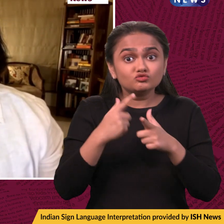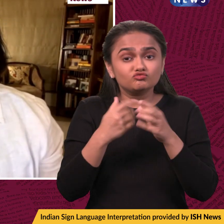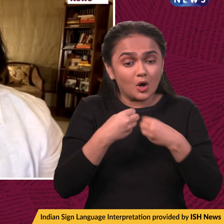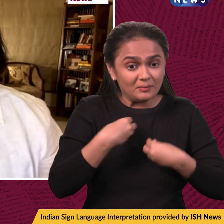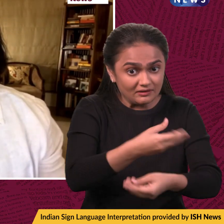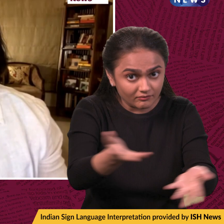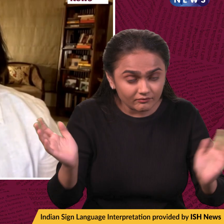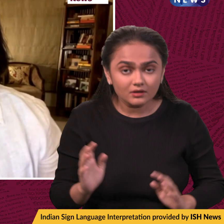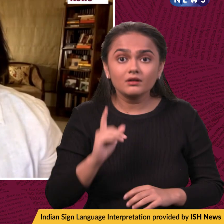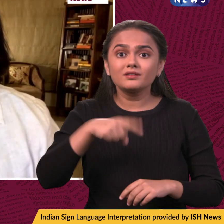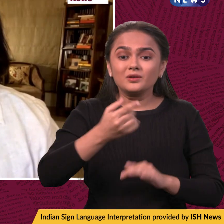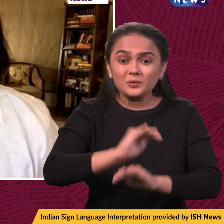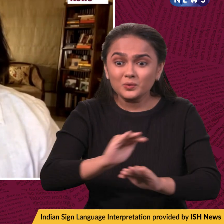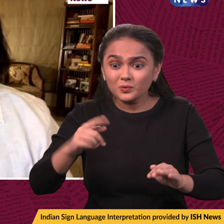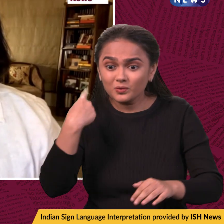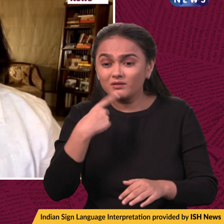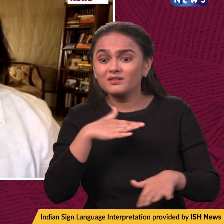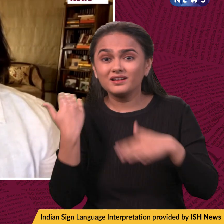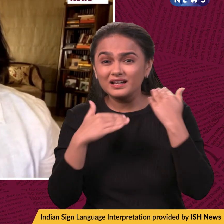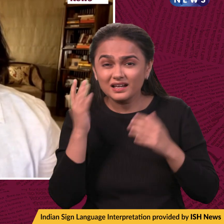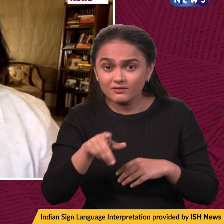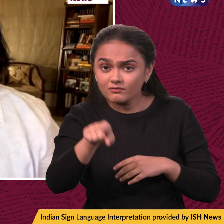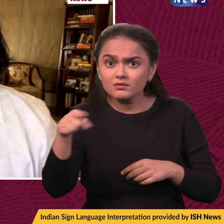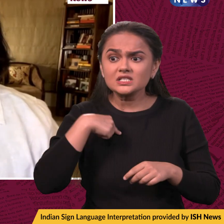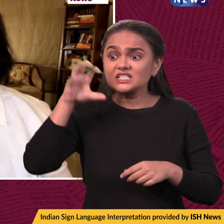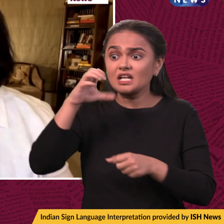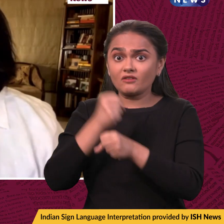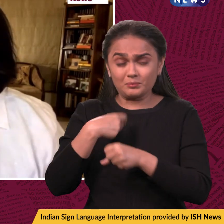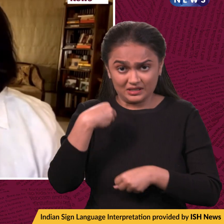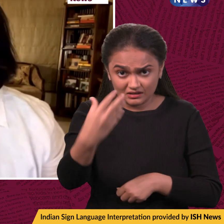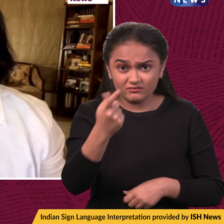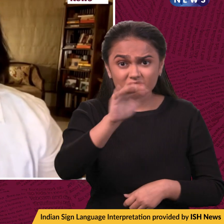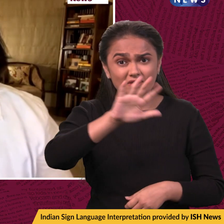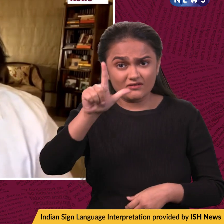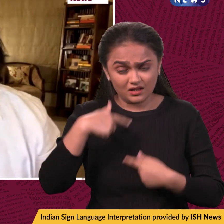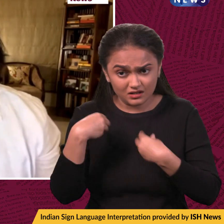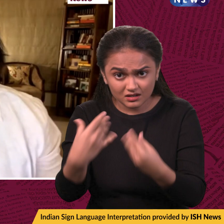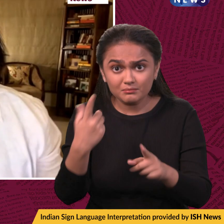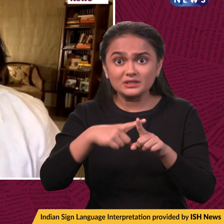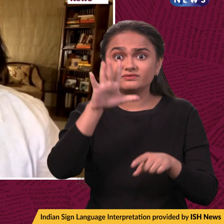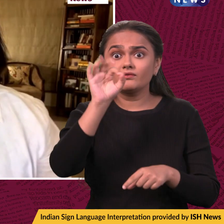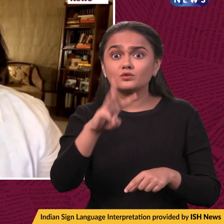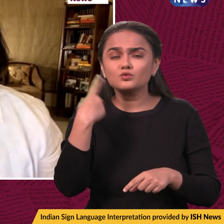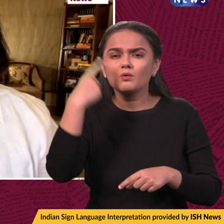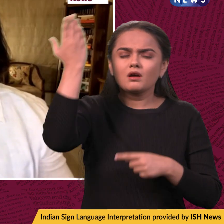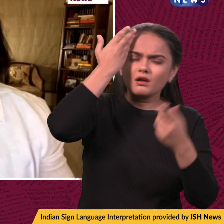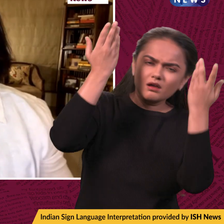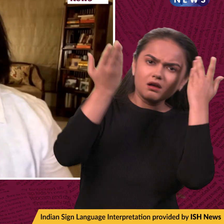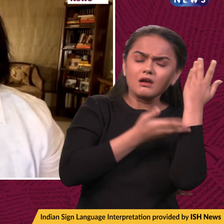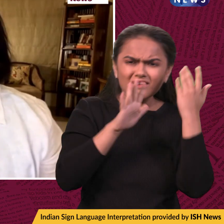deceased miners who were shot at. The state government announced compensation of 5 lakh rupees and 50,000 for those